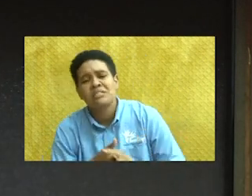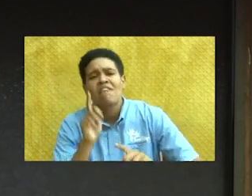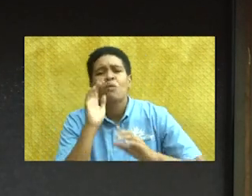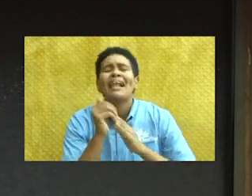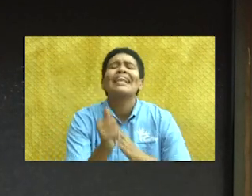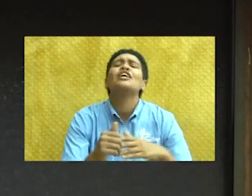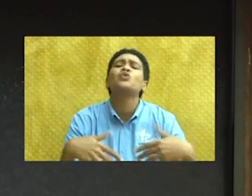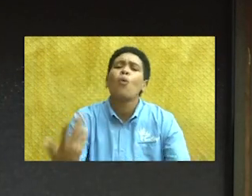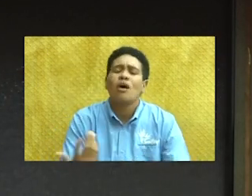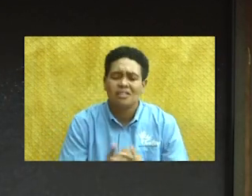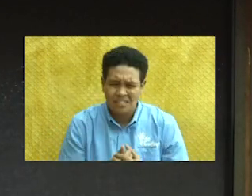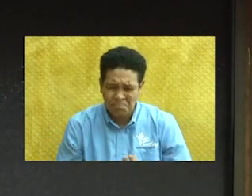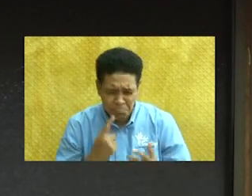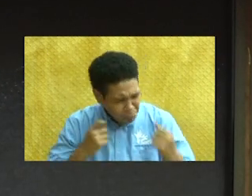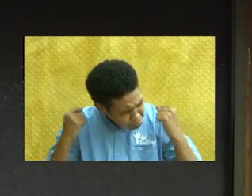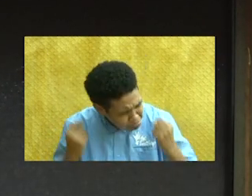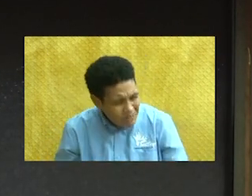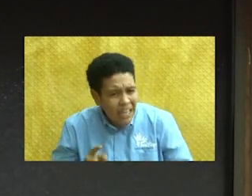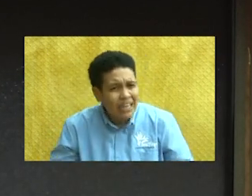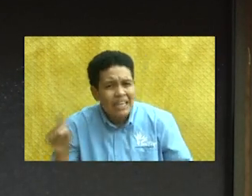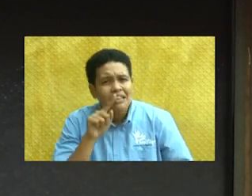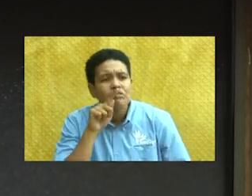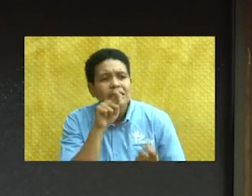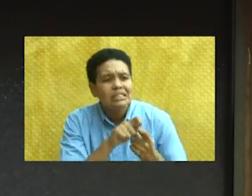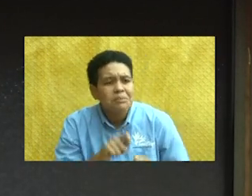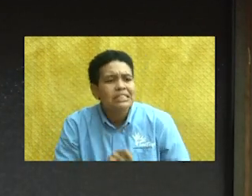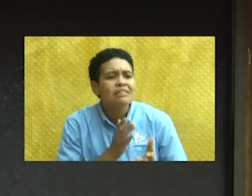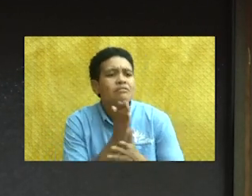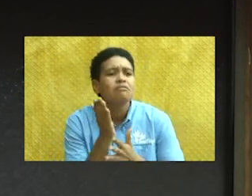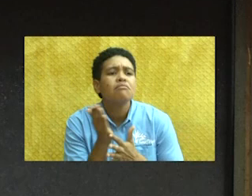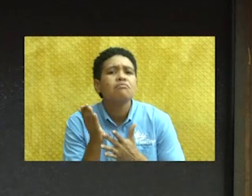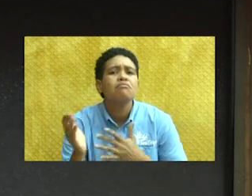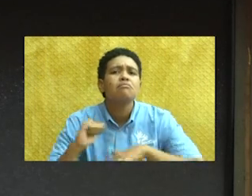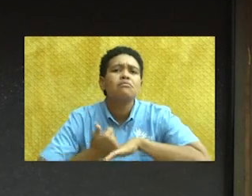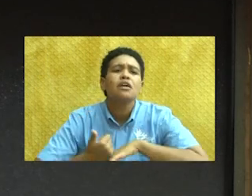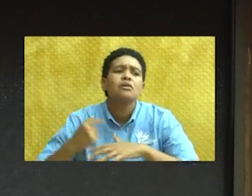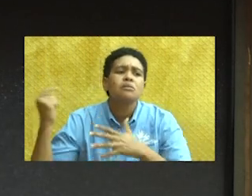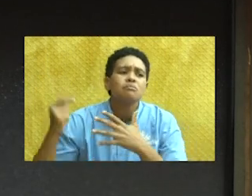to a number of specific initiatives, Madam Speaker.